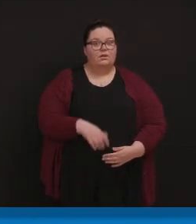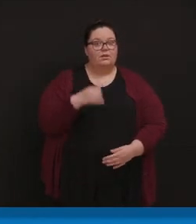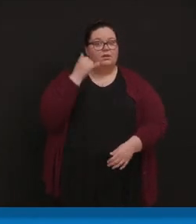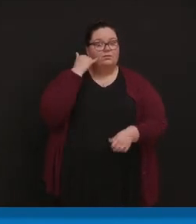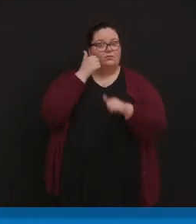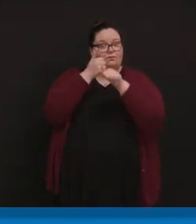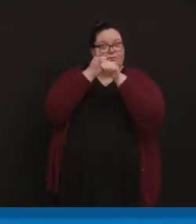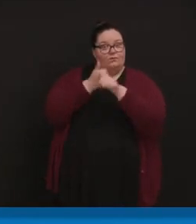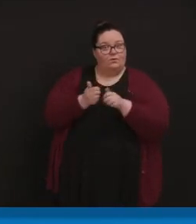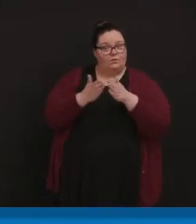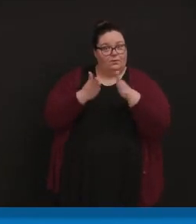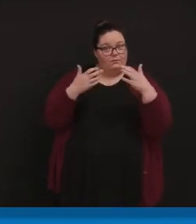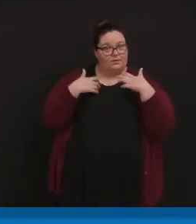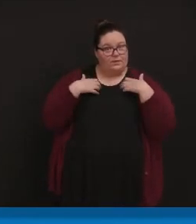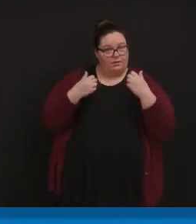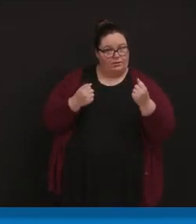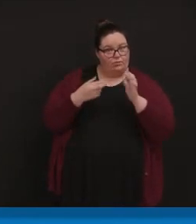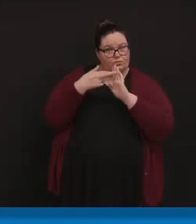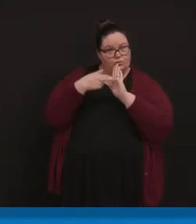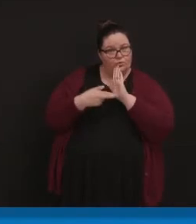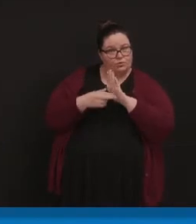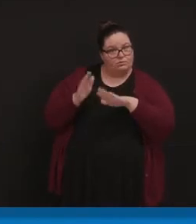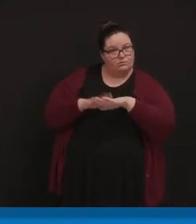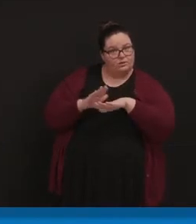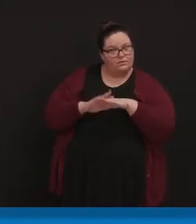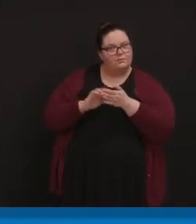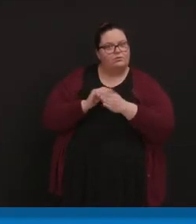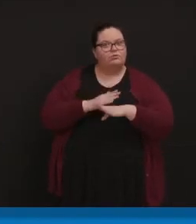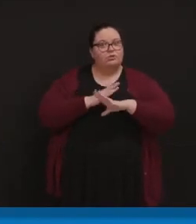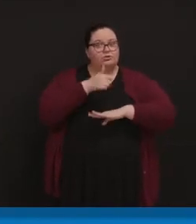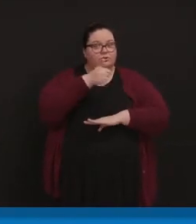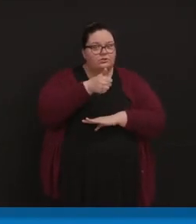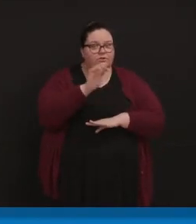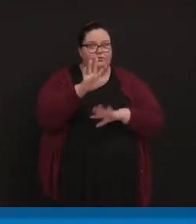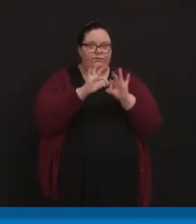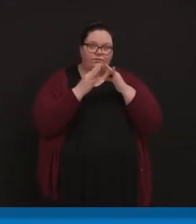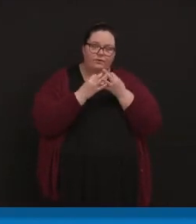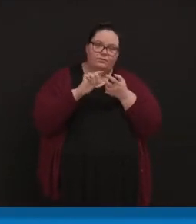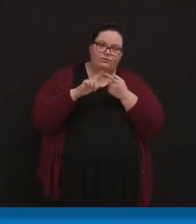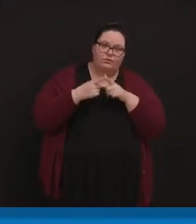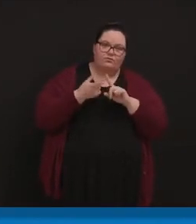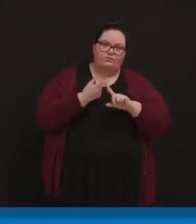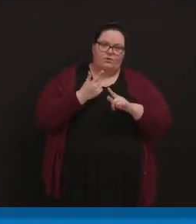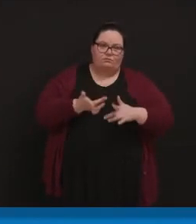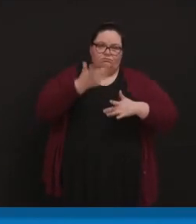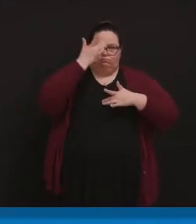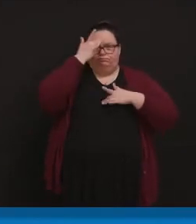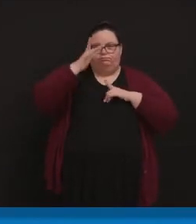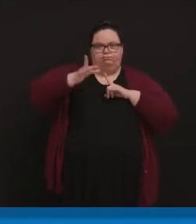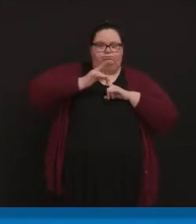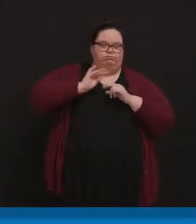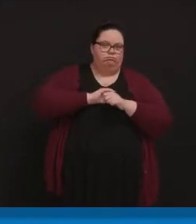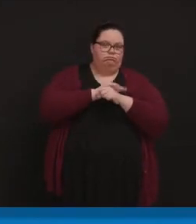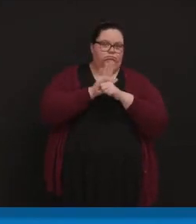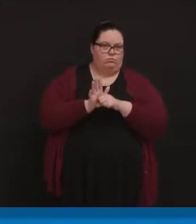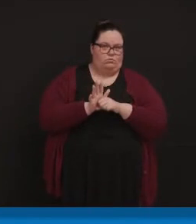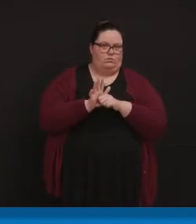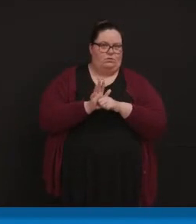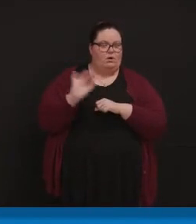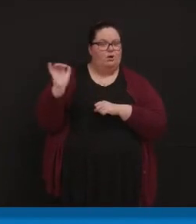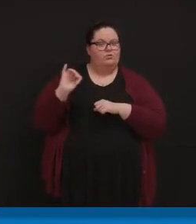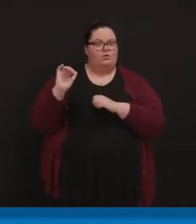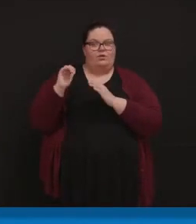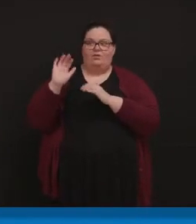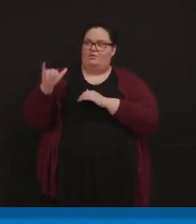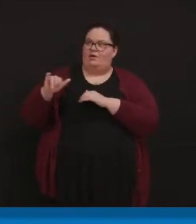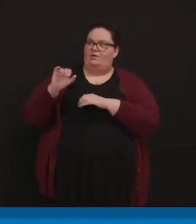them. Protecting yourselves and your families against this very serious disease, as well as the potential for the UK variant to